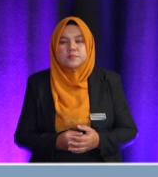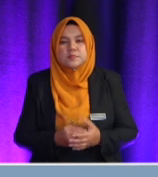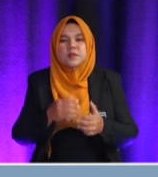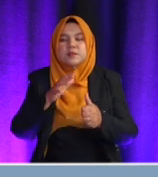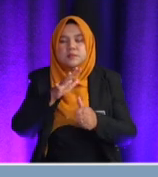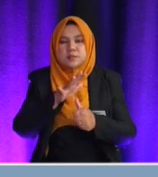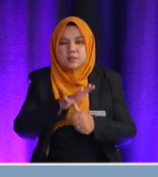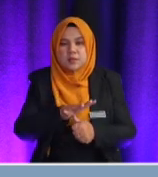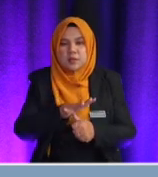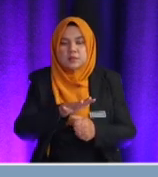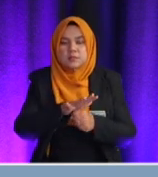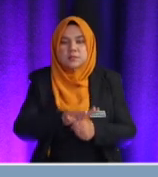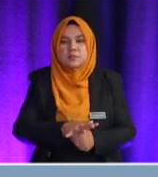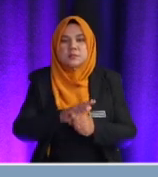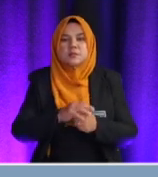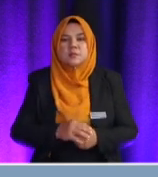Stress.